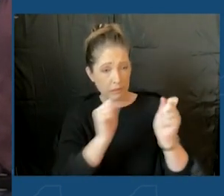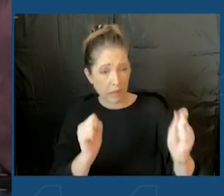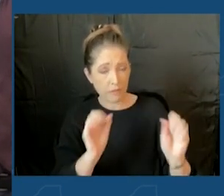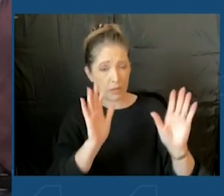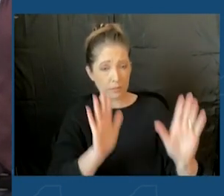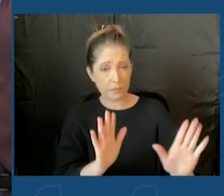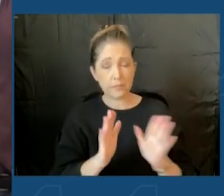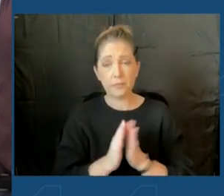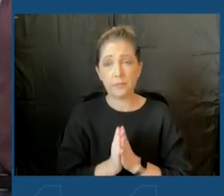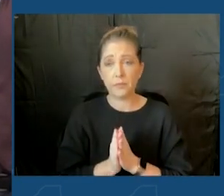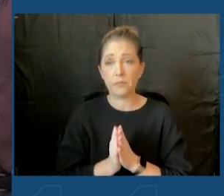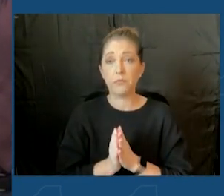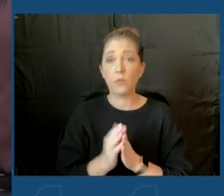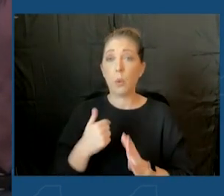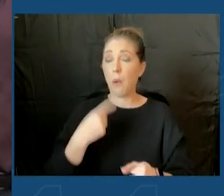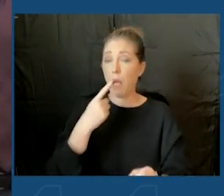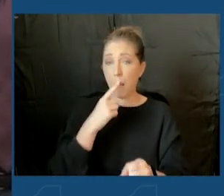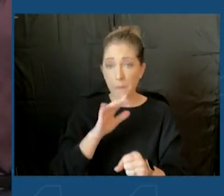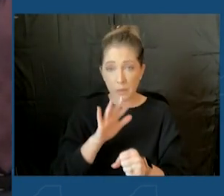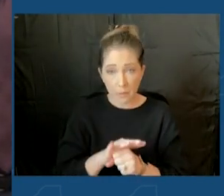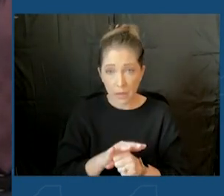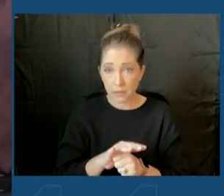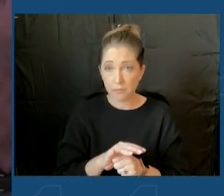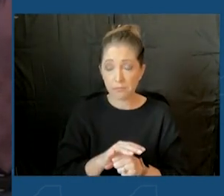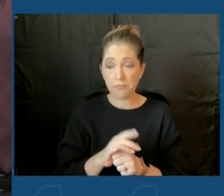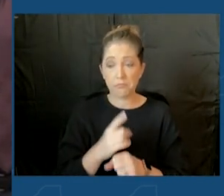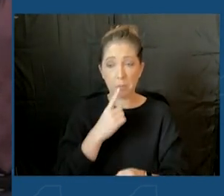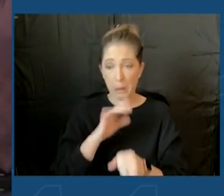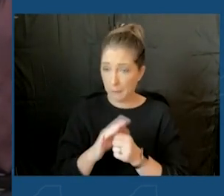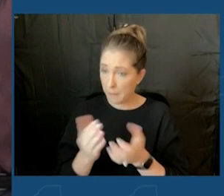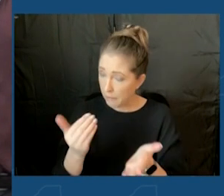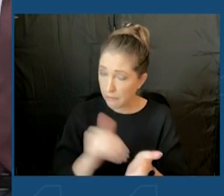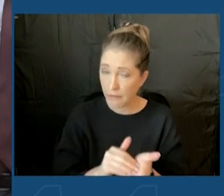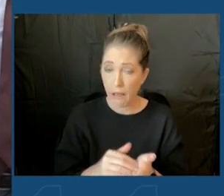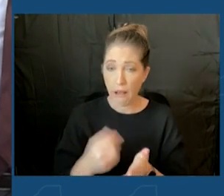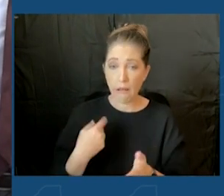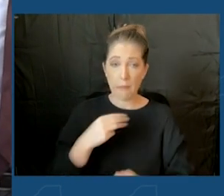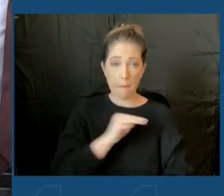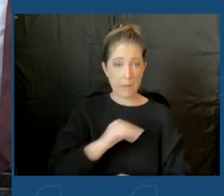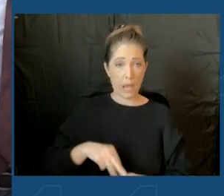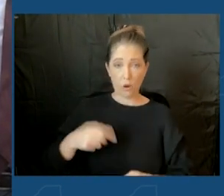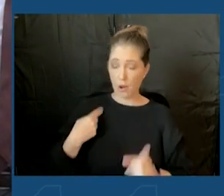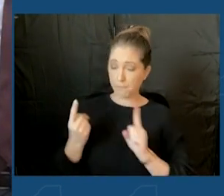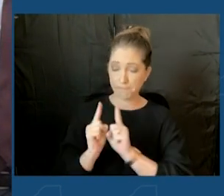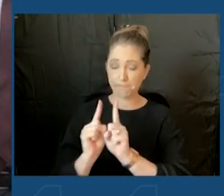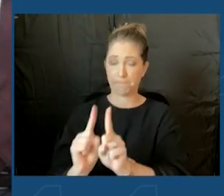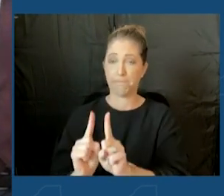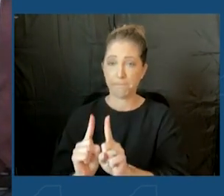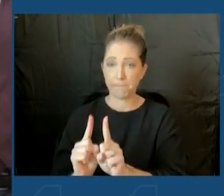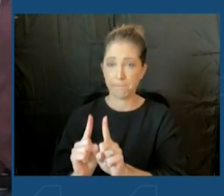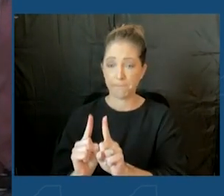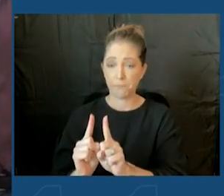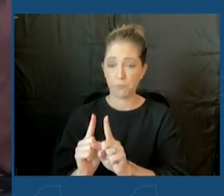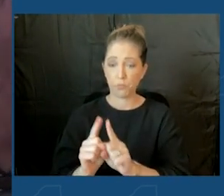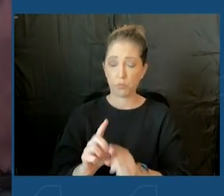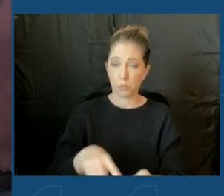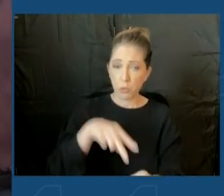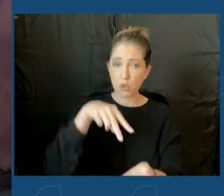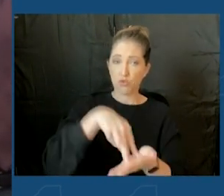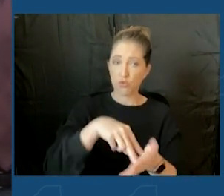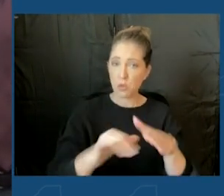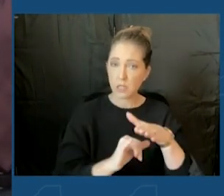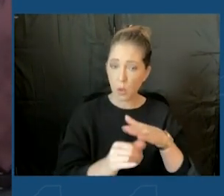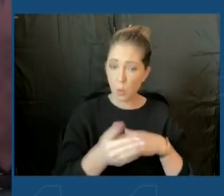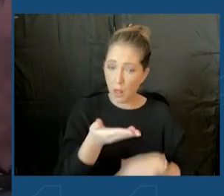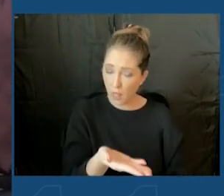and have been recommitted since I stood with Mayor Adams on his first week on the job. Stood in the subway and said, we're going to get these teams out